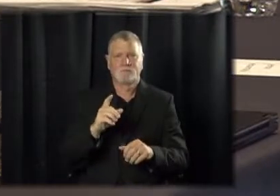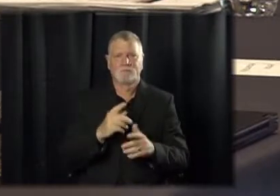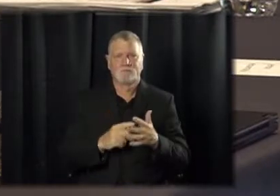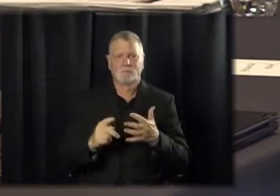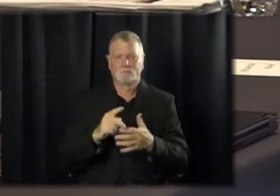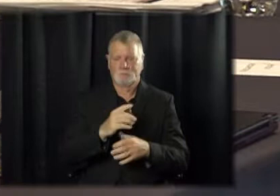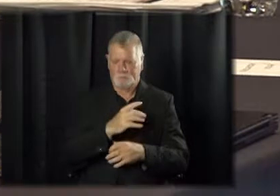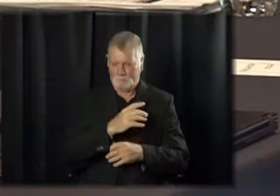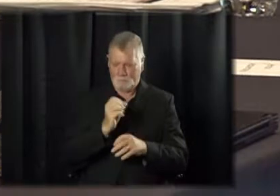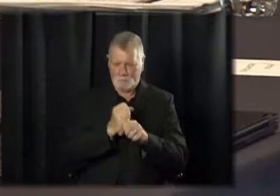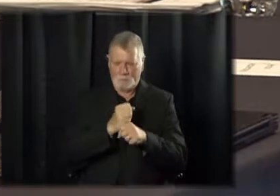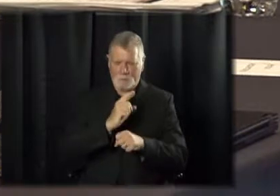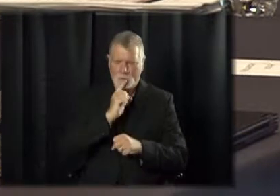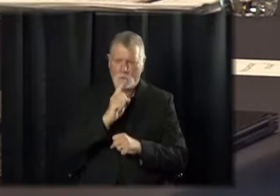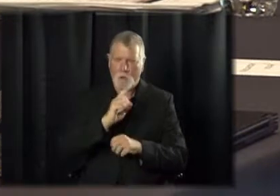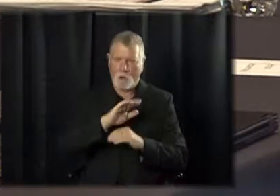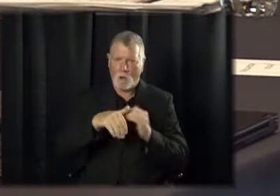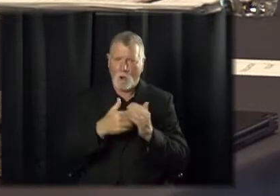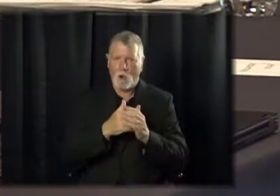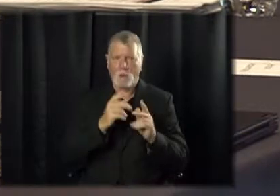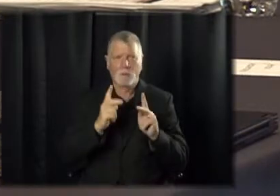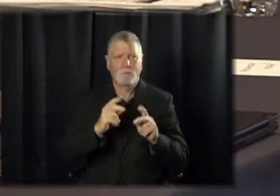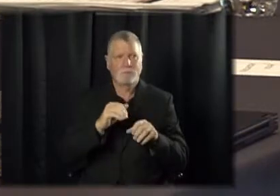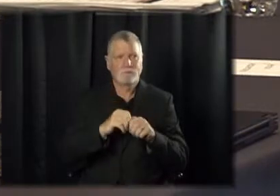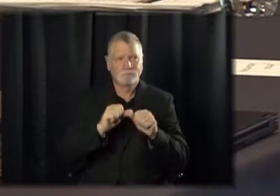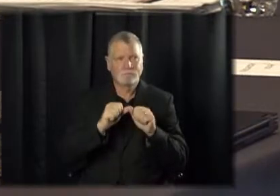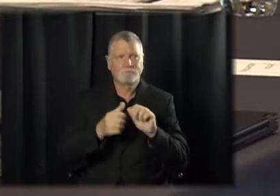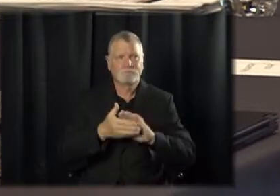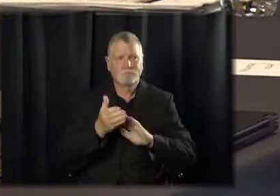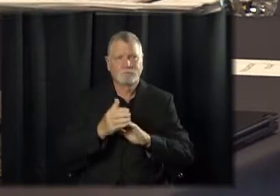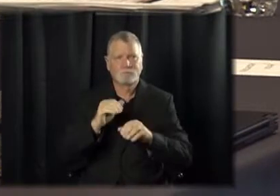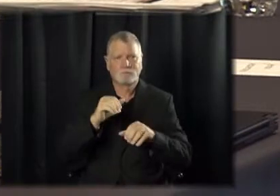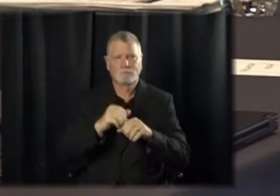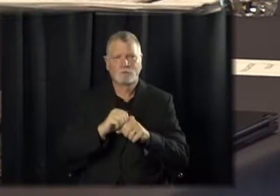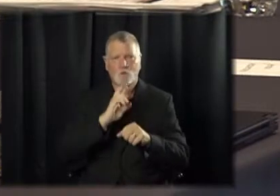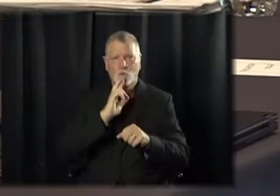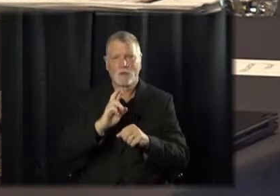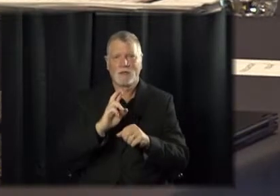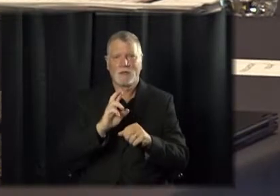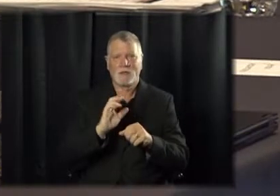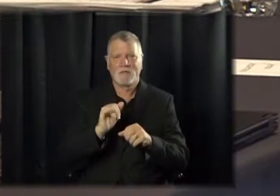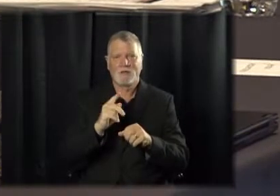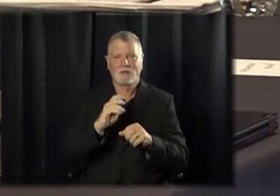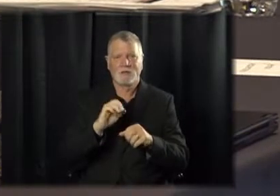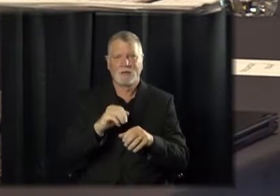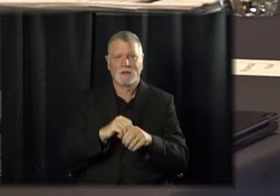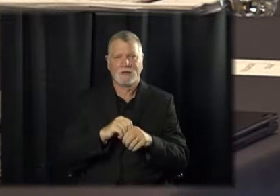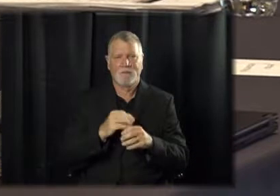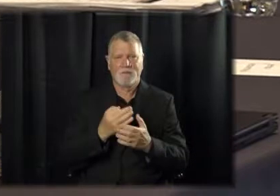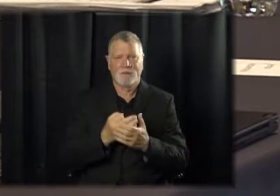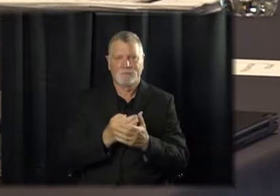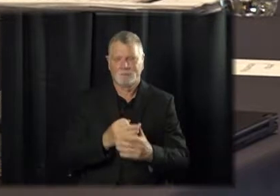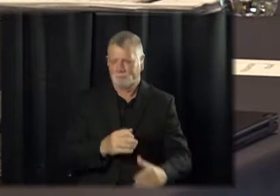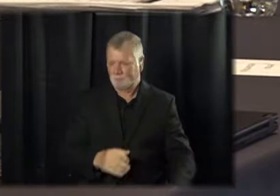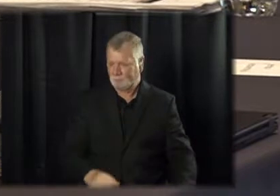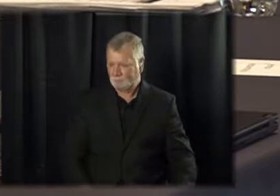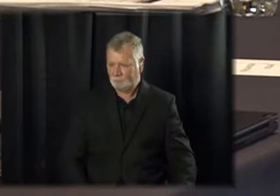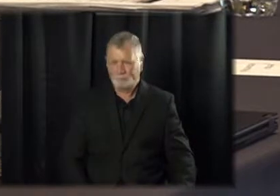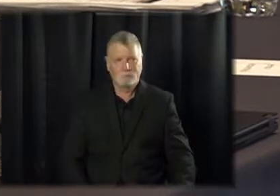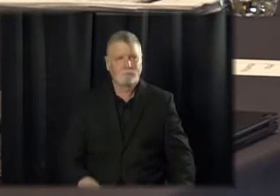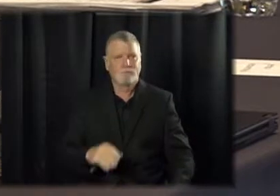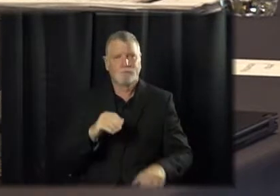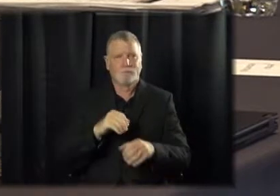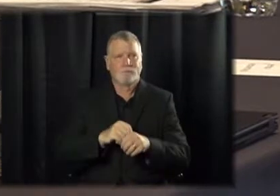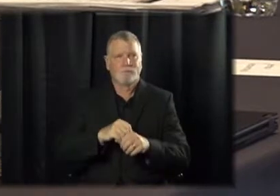the latter to make sure all campuses remain operational by reinvesting in faculty. These efficiencies achieve